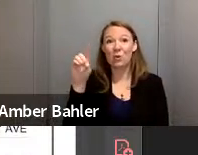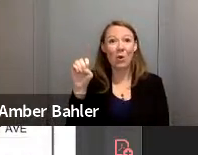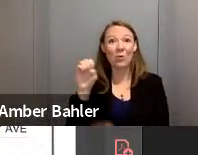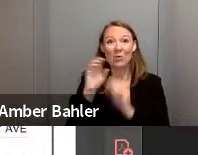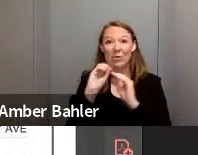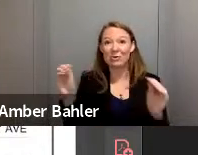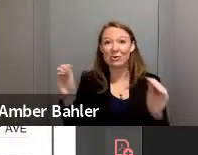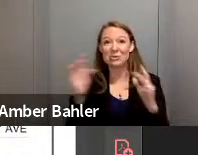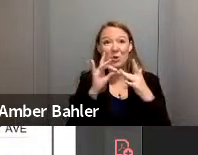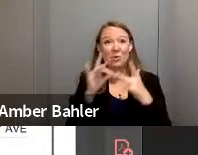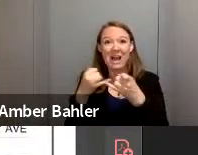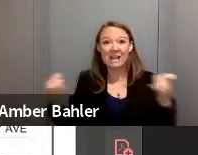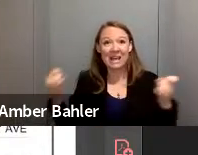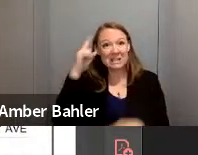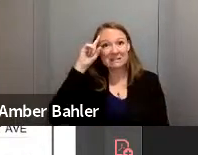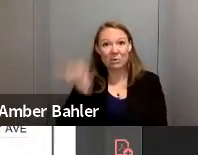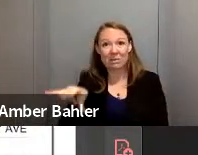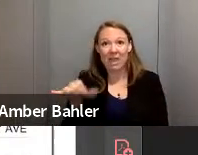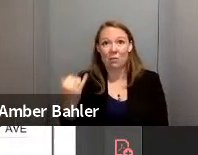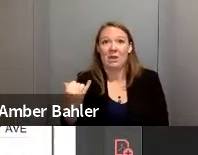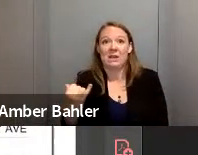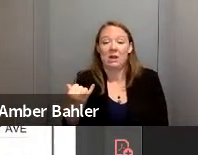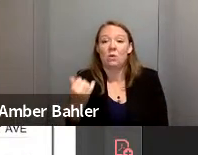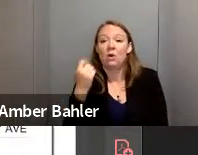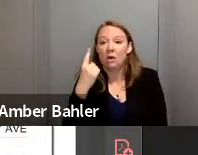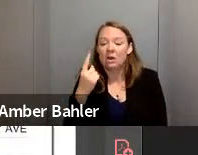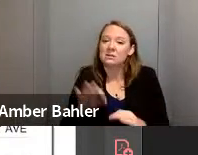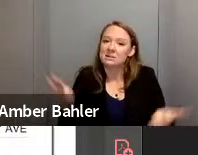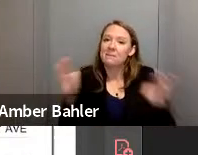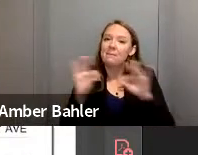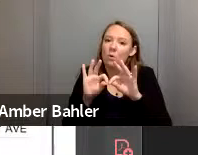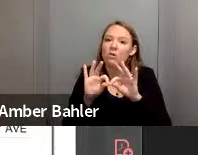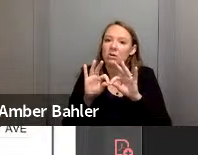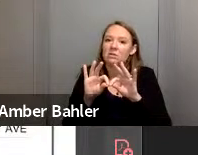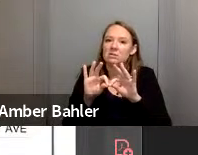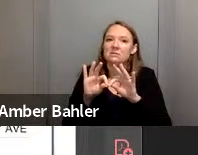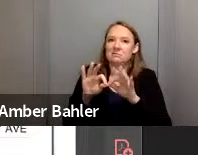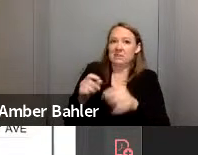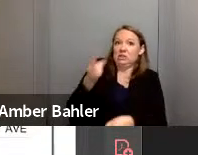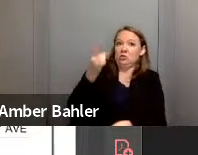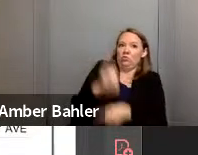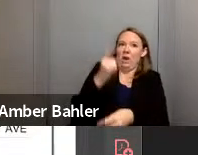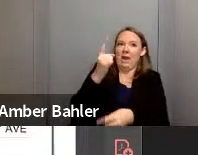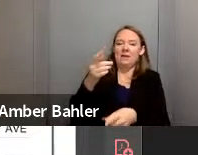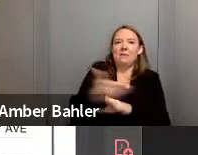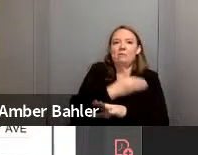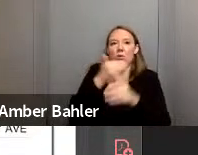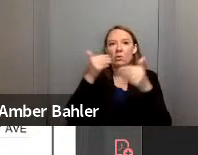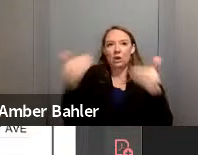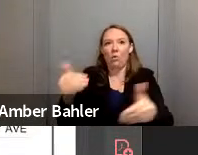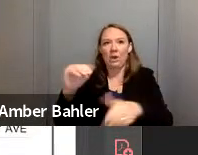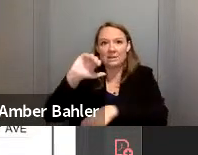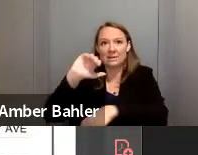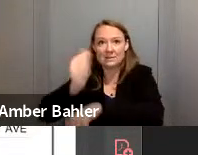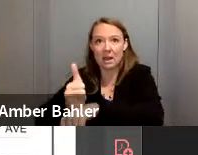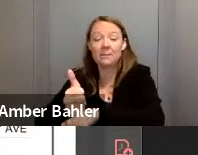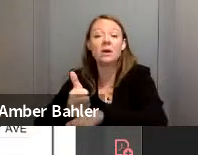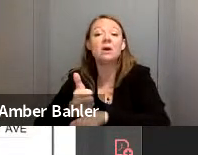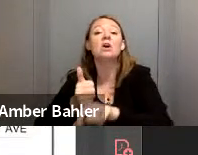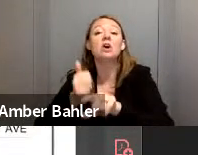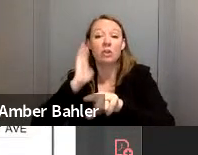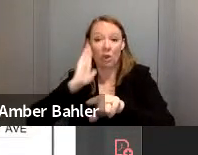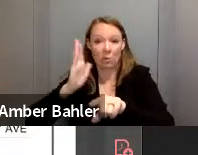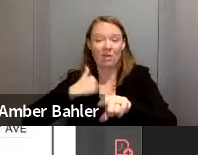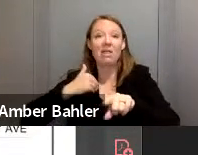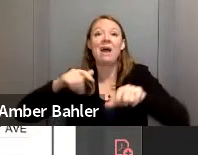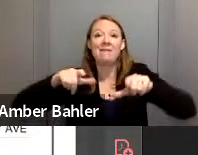that. But we want to make sure that we get it right before we do that. So there will be tactile